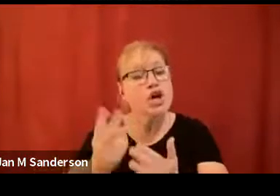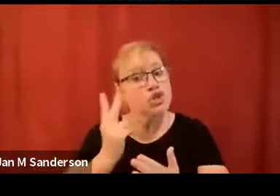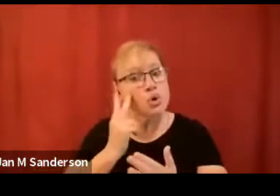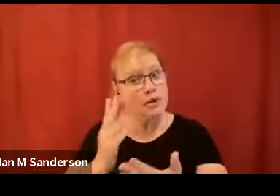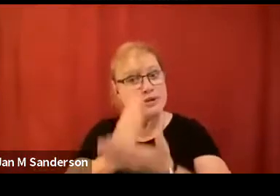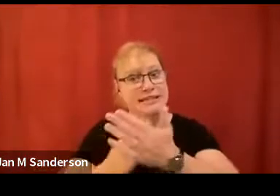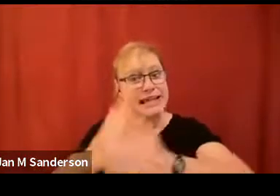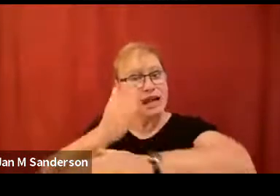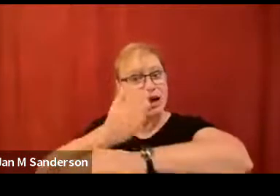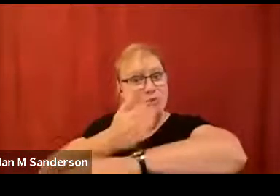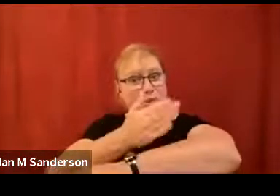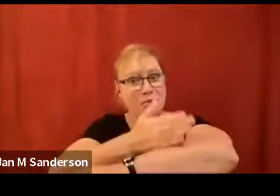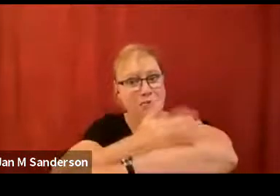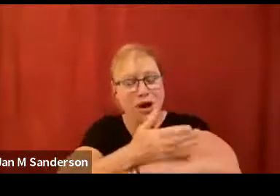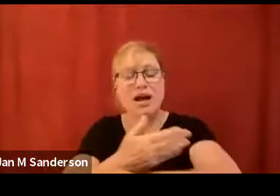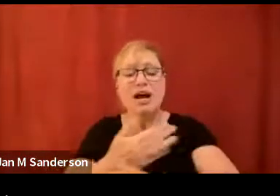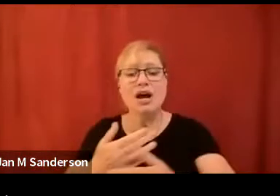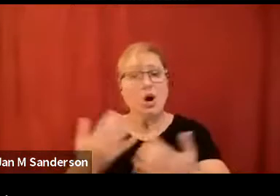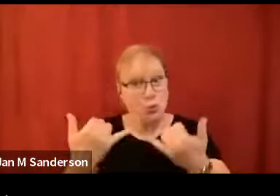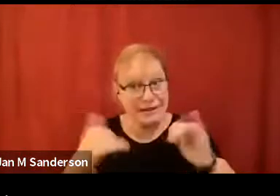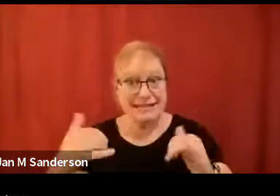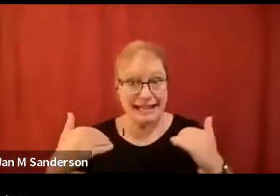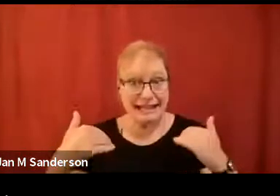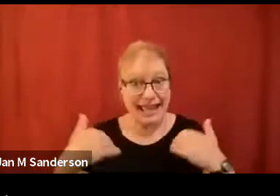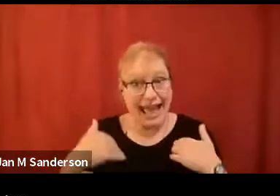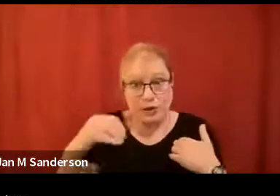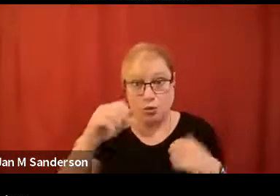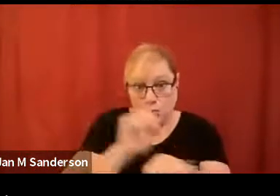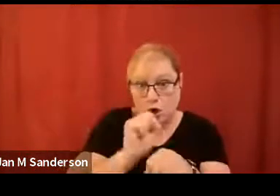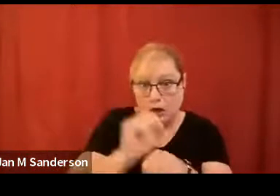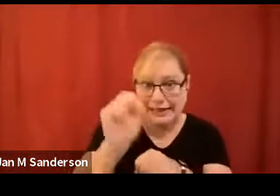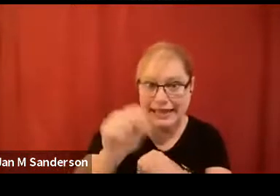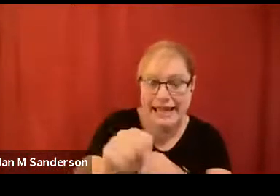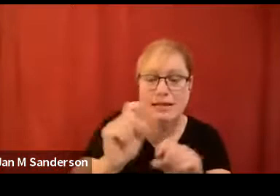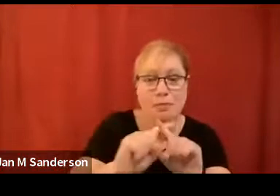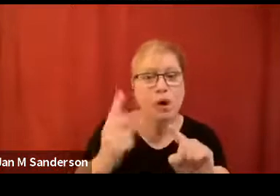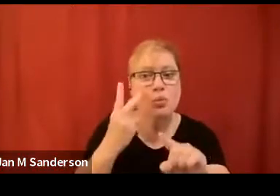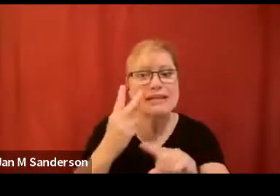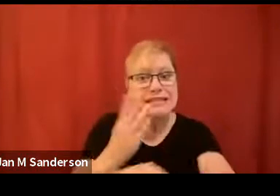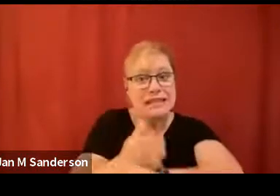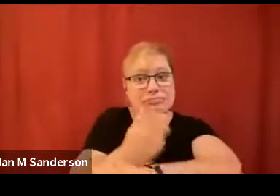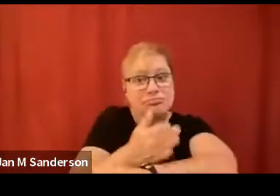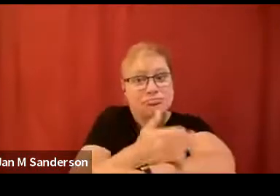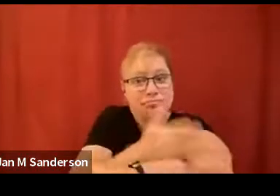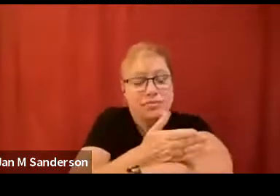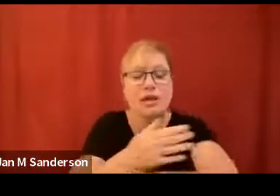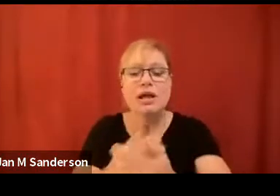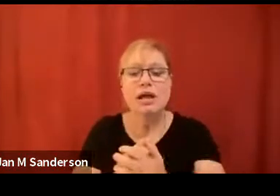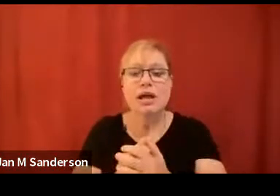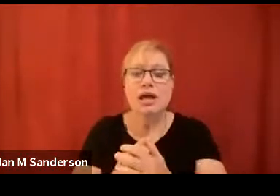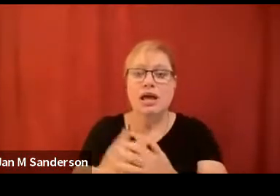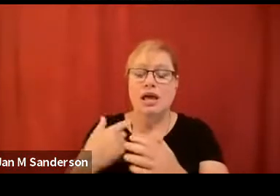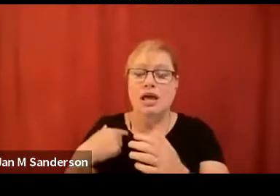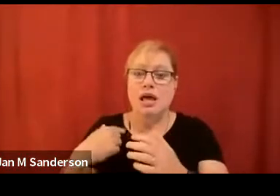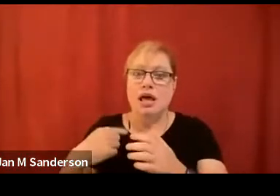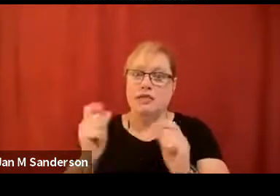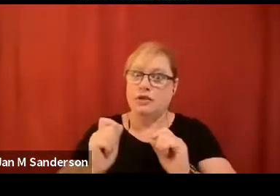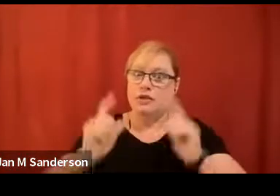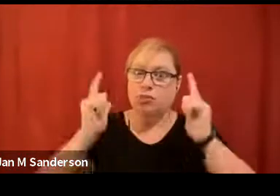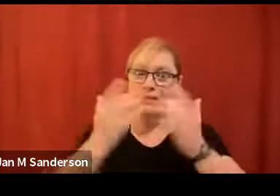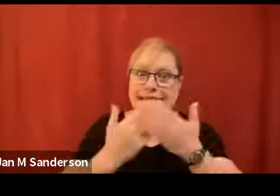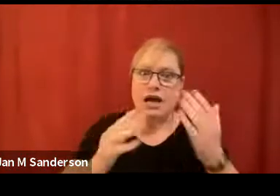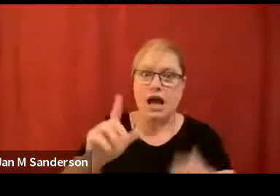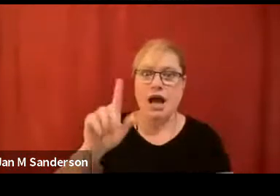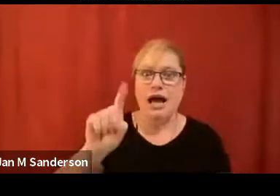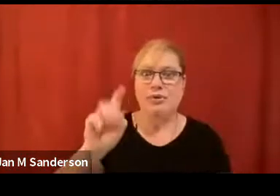progress. We had a long way to go, but we were seeing some progress. I think the most alarming part of the statistic that you shared of the